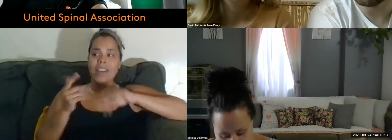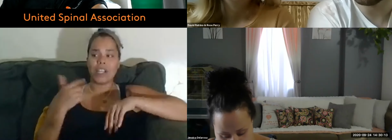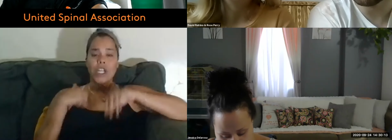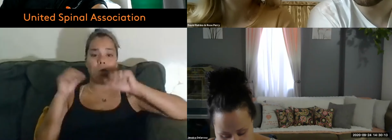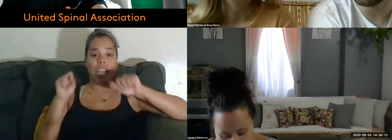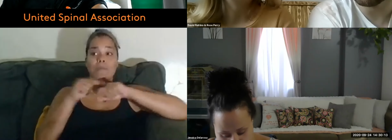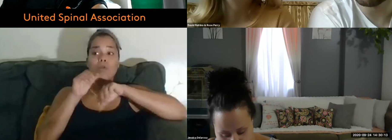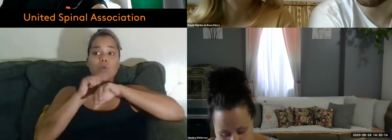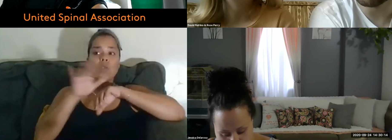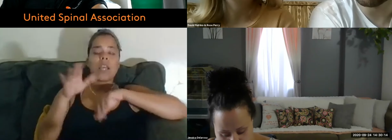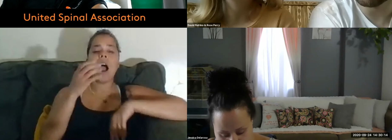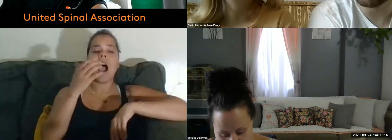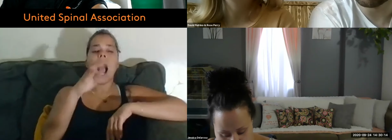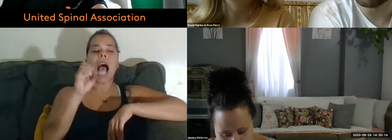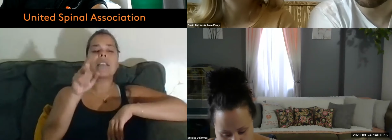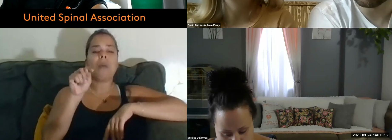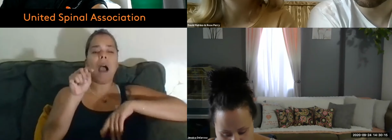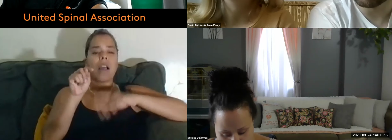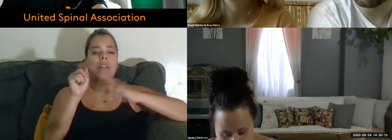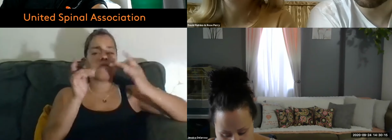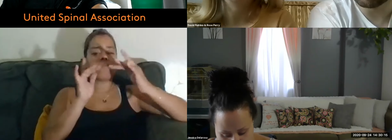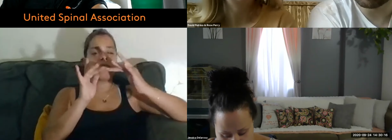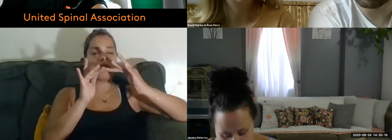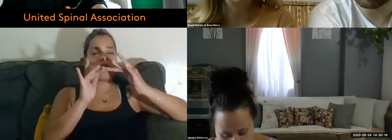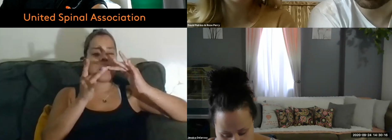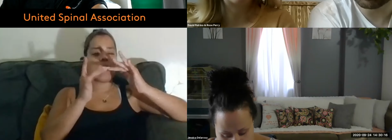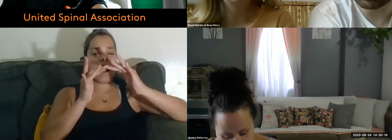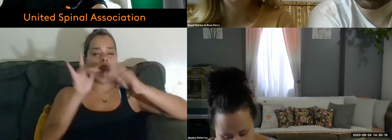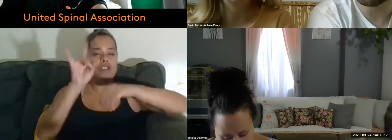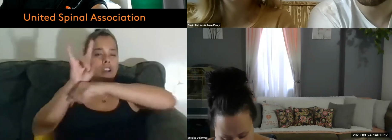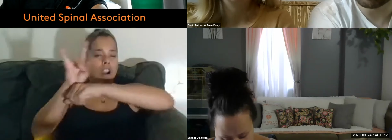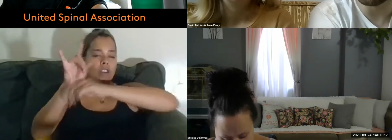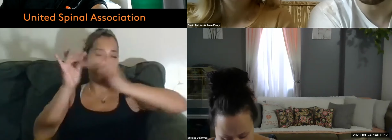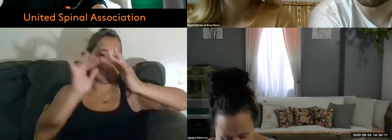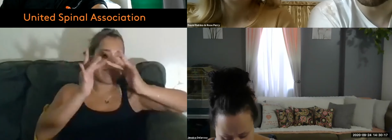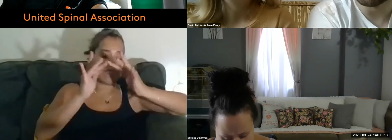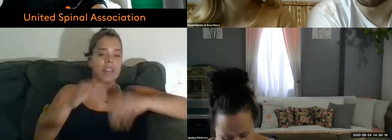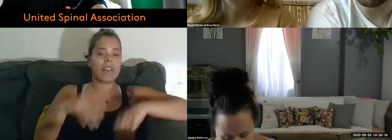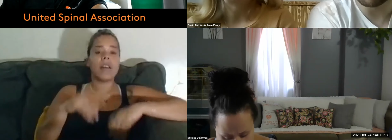well, because unfortunately, a lot of the major internet providers